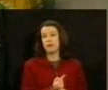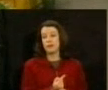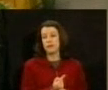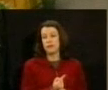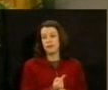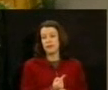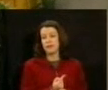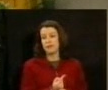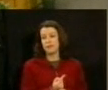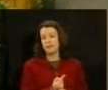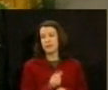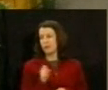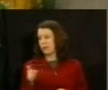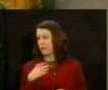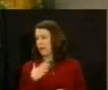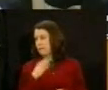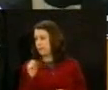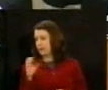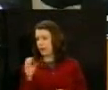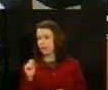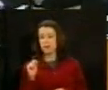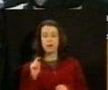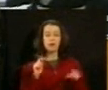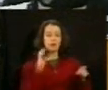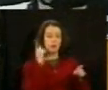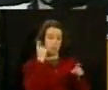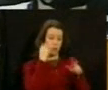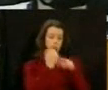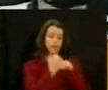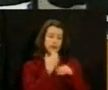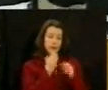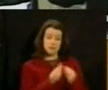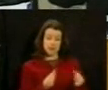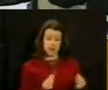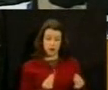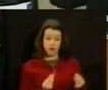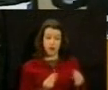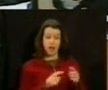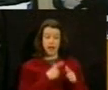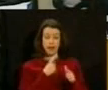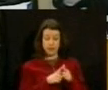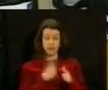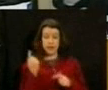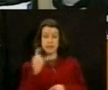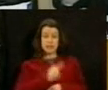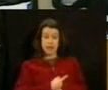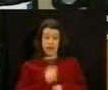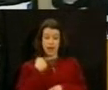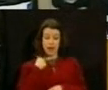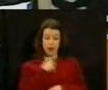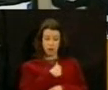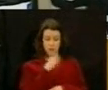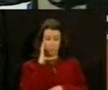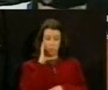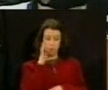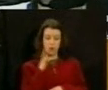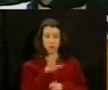Scott. Someone can submit some material, and then on the day that we're going to do the